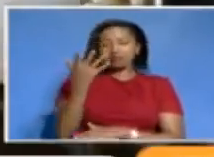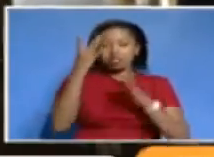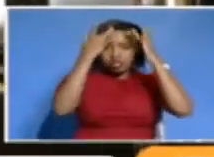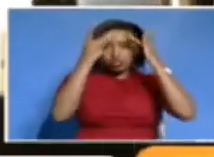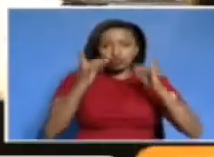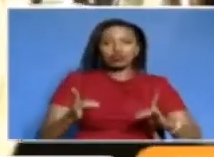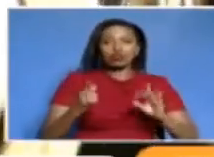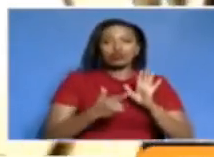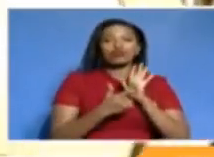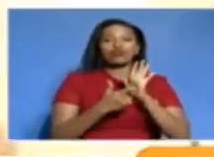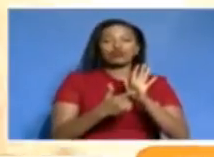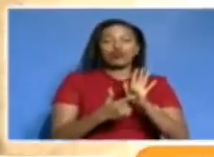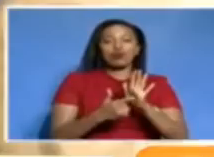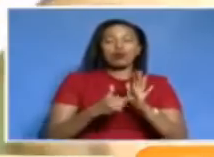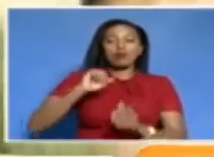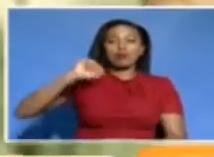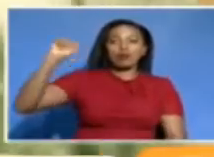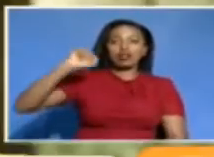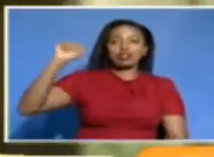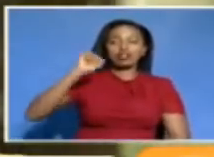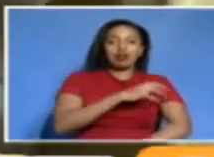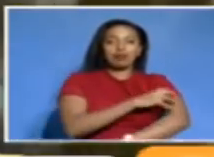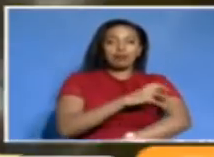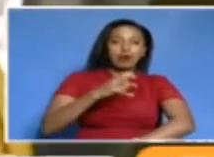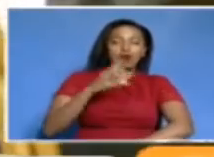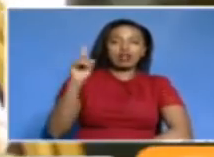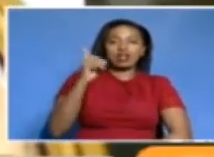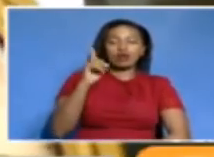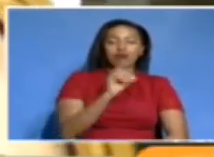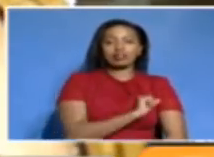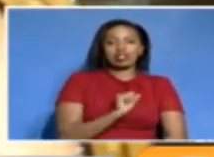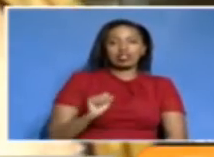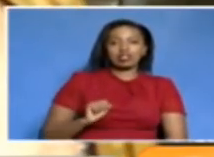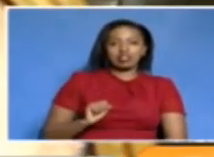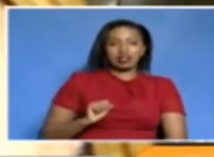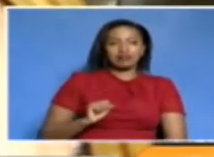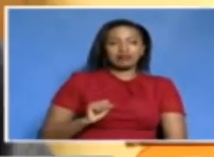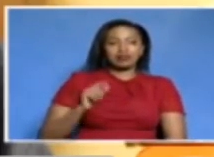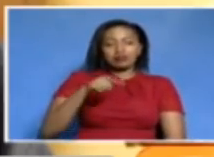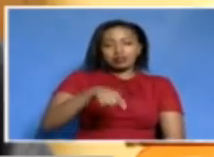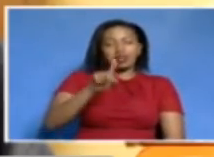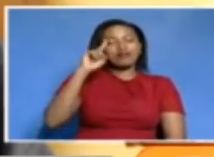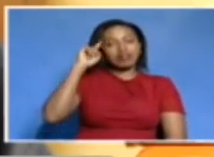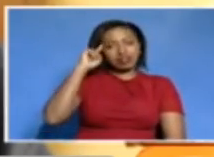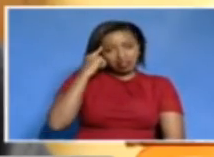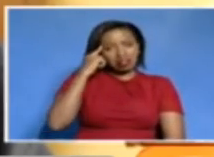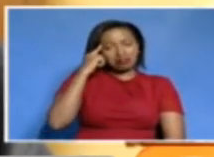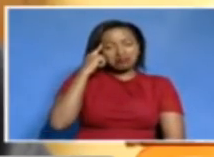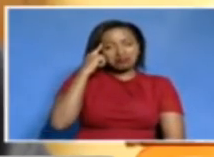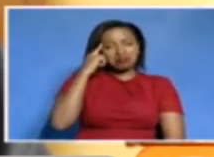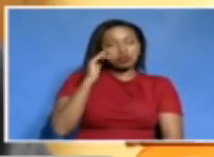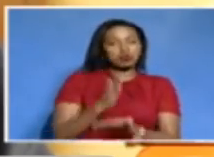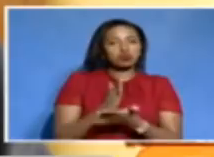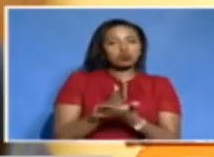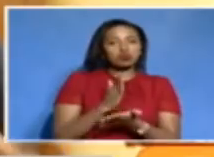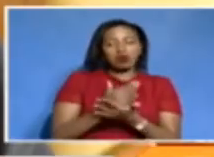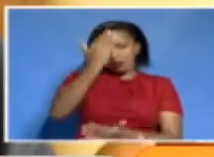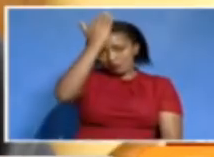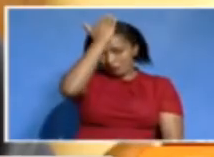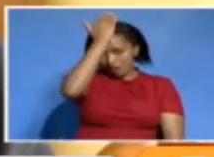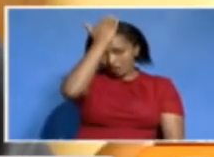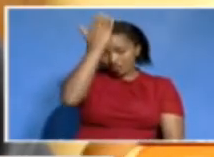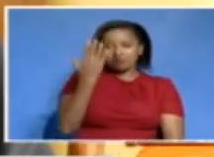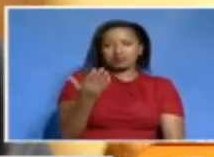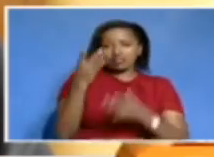play. Nairobi Senator Johnson Sakaja certainly thinks so. The county government and the governor have shown